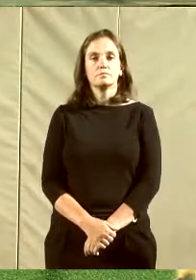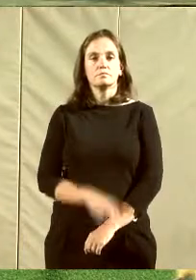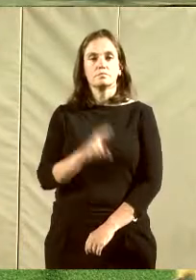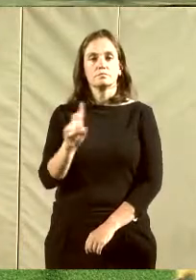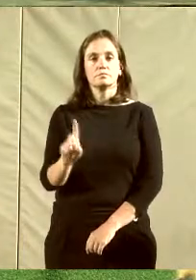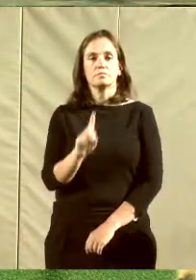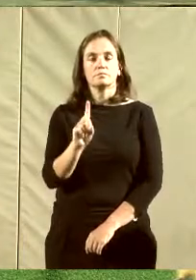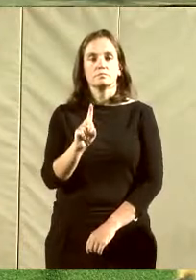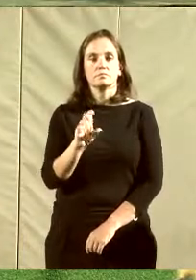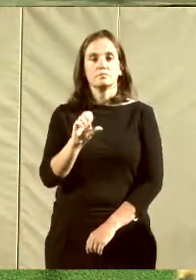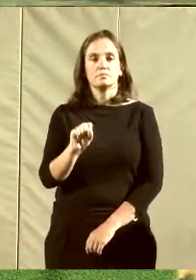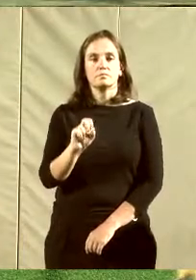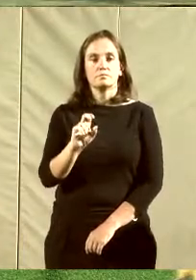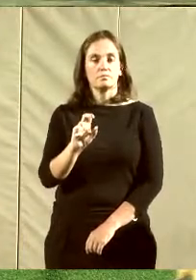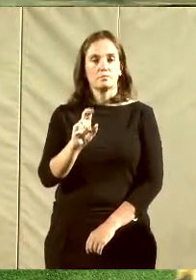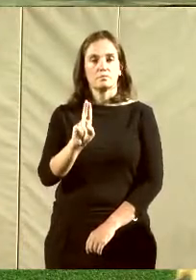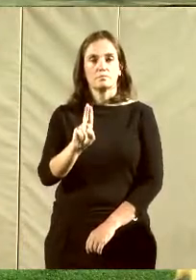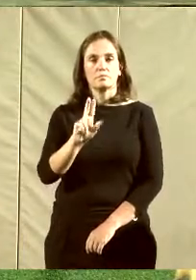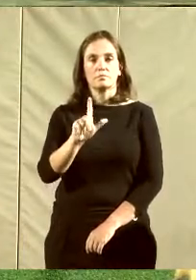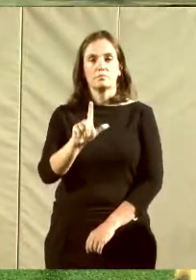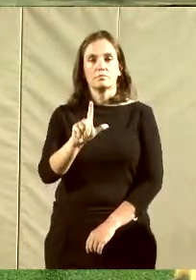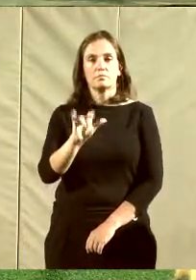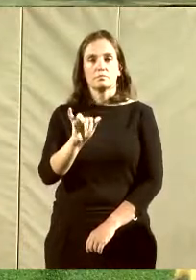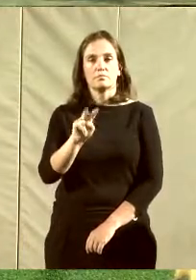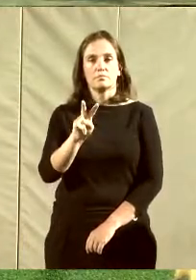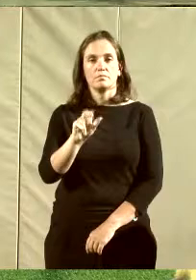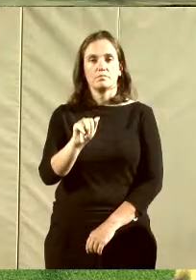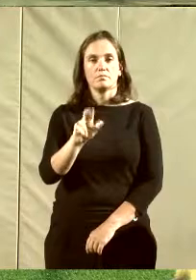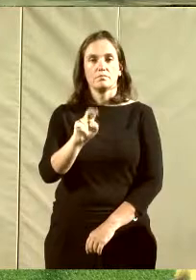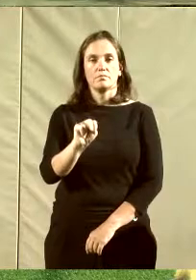Dylan Montes Chappelle Sullivan.